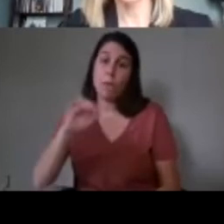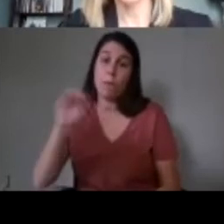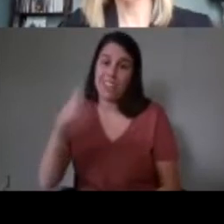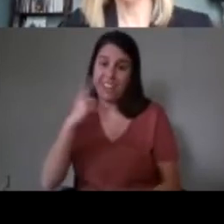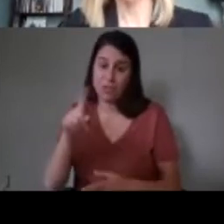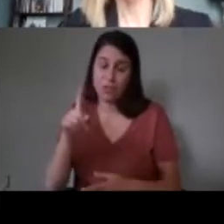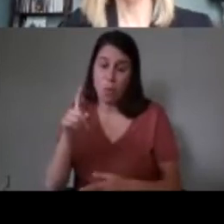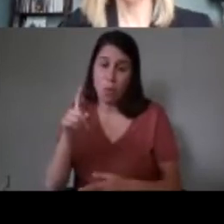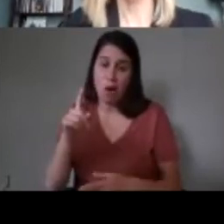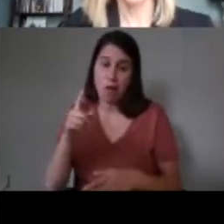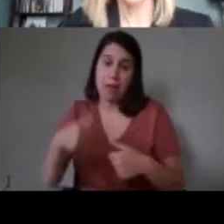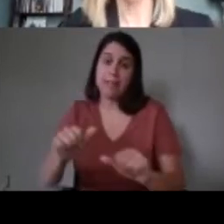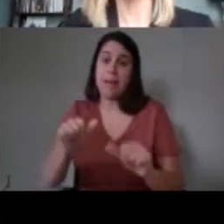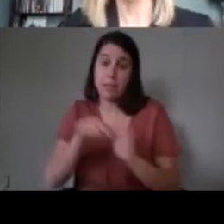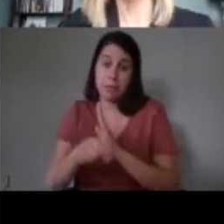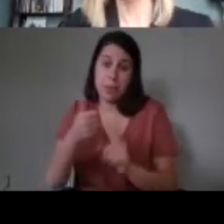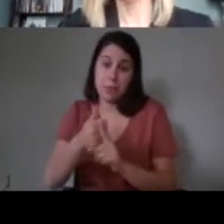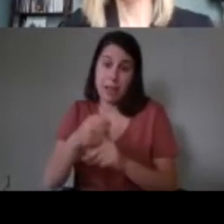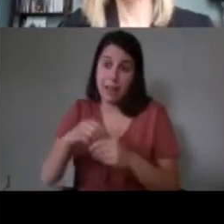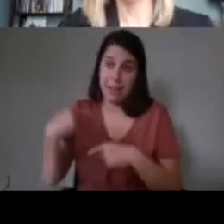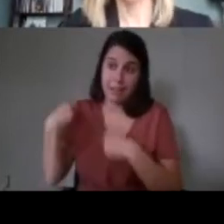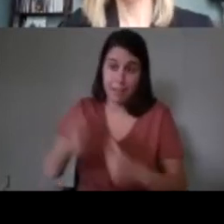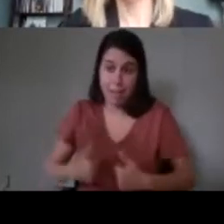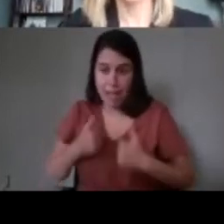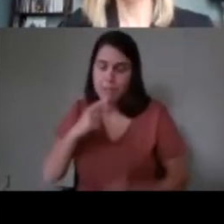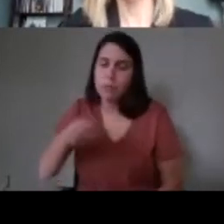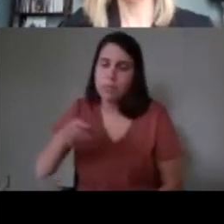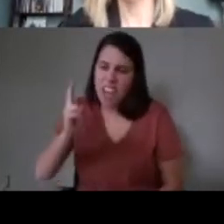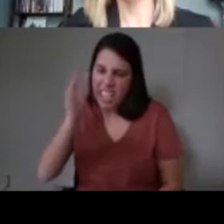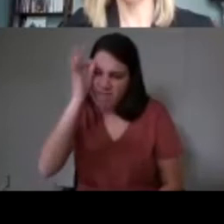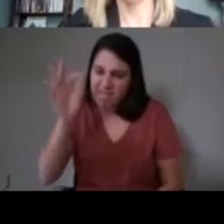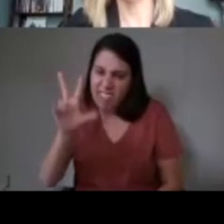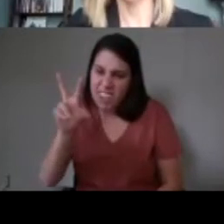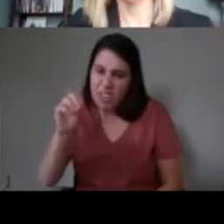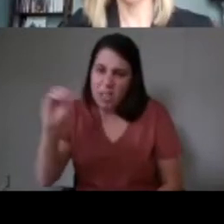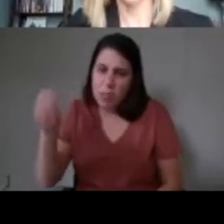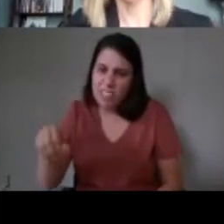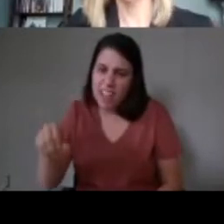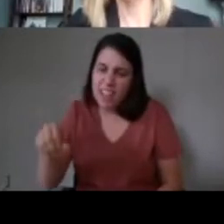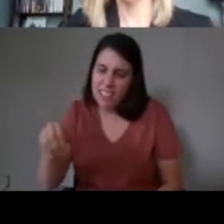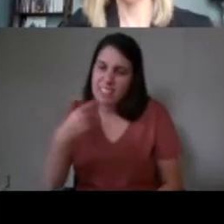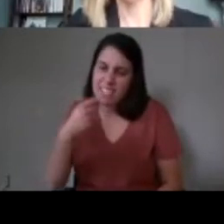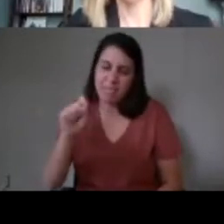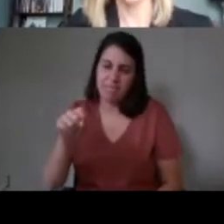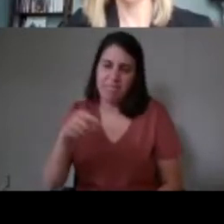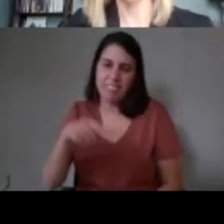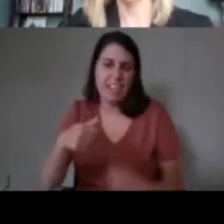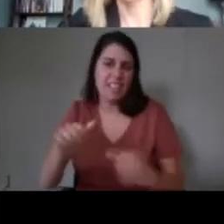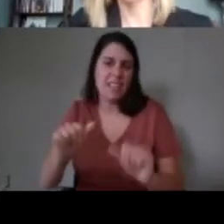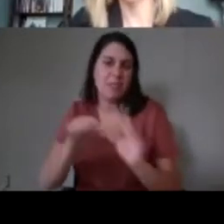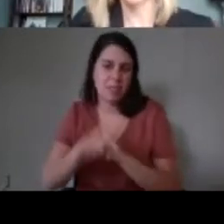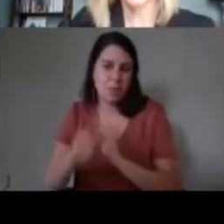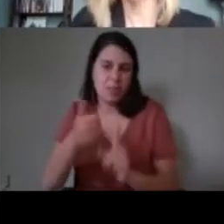suicide attempt was incredibly high. So nearly 30% of our sample was reporting having attempted suicide